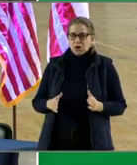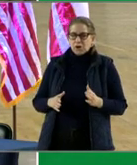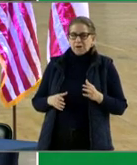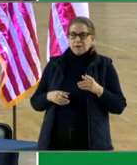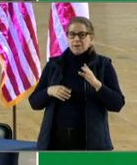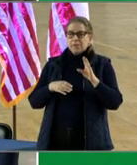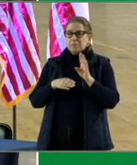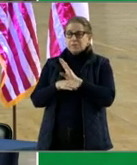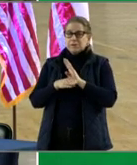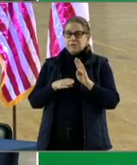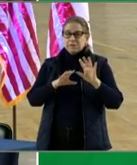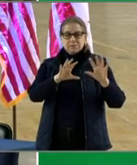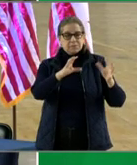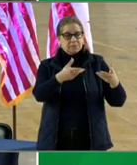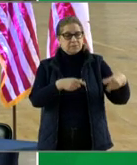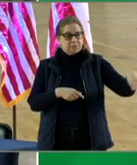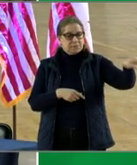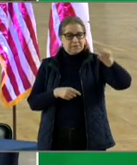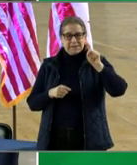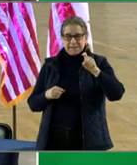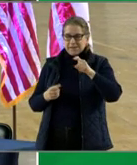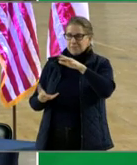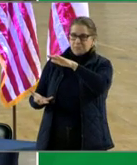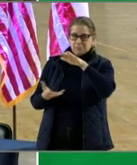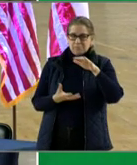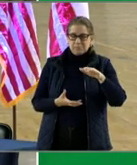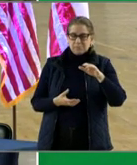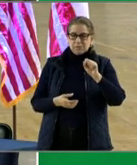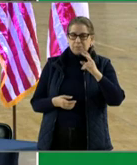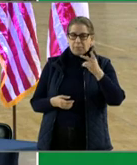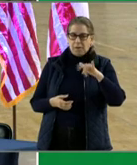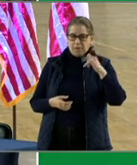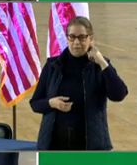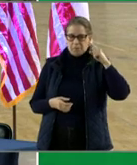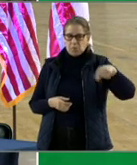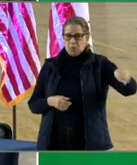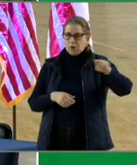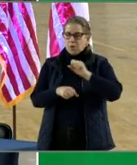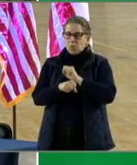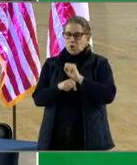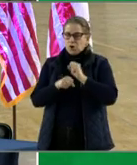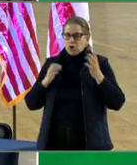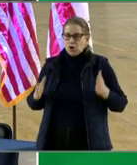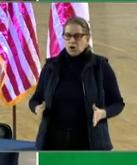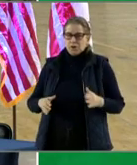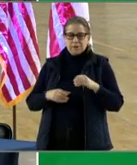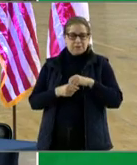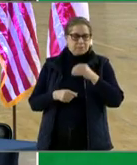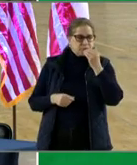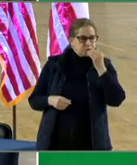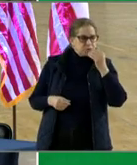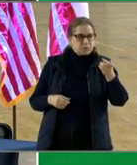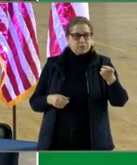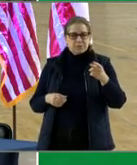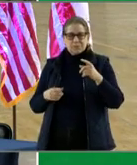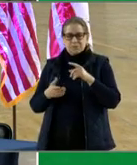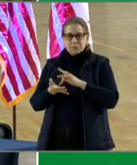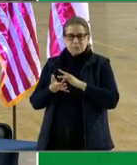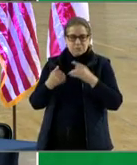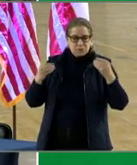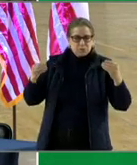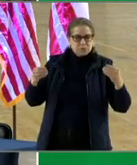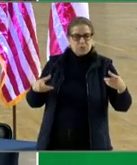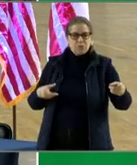to take care of their employees, which we strongly encourage them to continue to do, and see if we